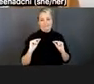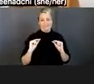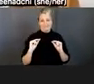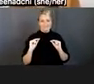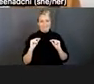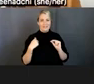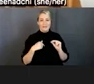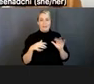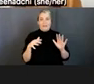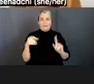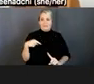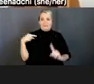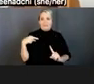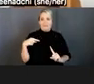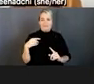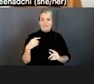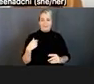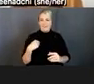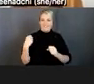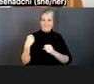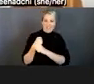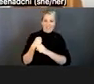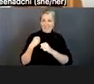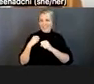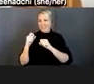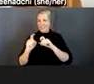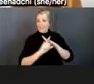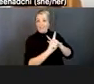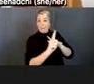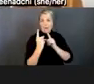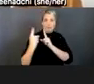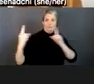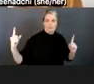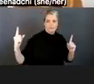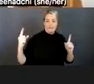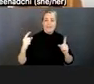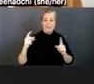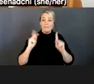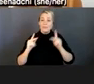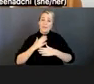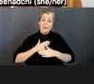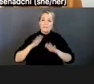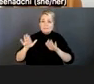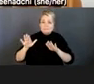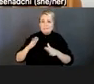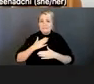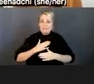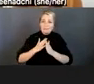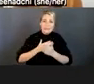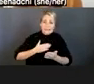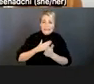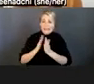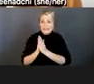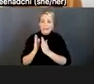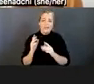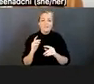of activation. We're either fighting, we're avoiding the conflict, we're people pleasing, or we're just going into a freeze state and not really understanding what the